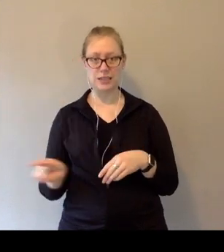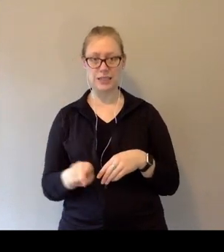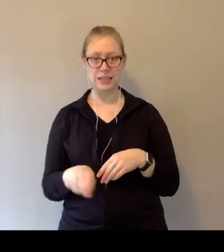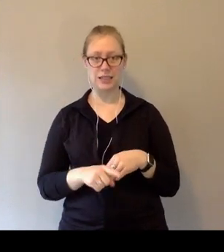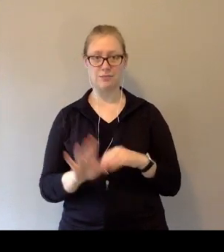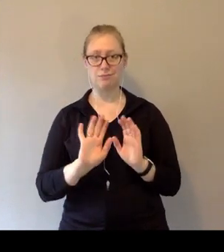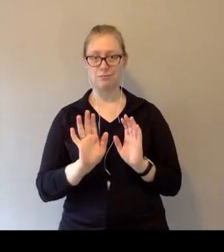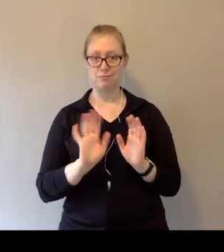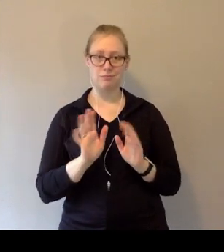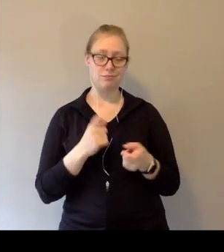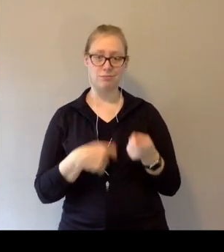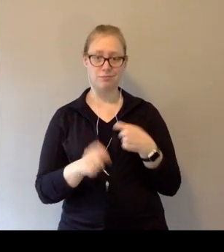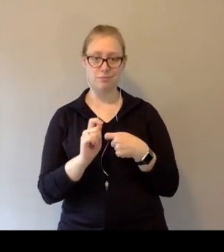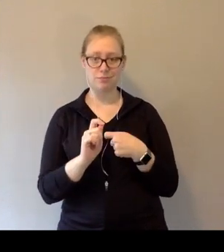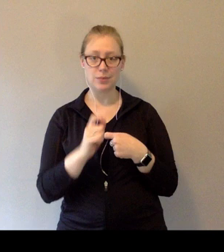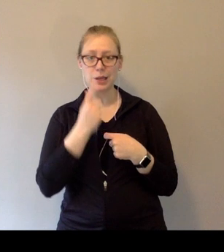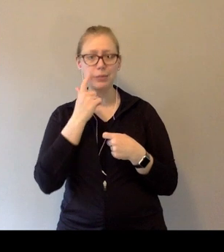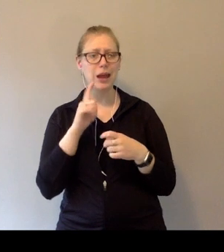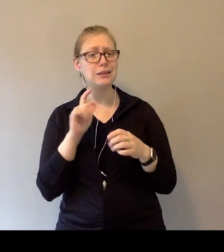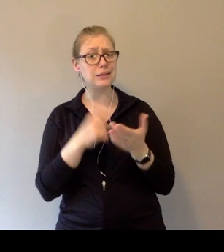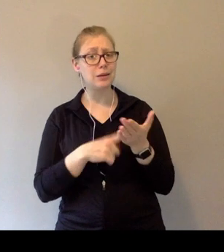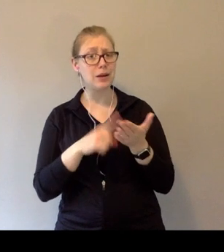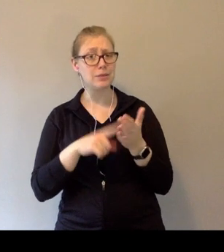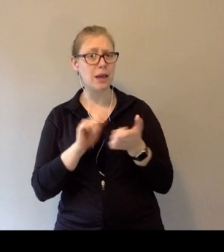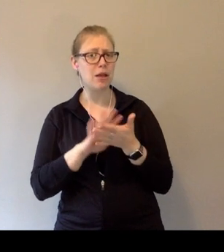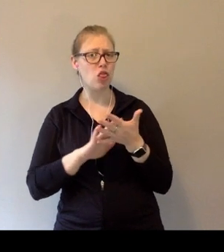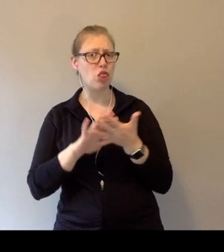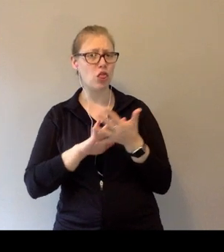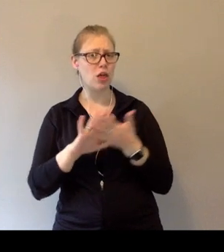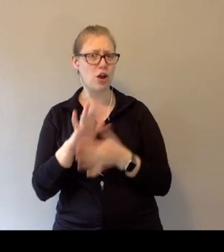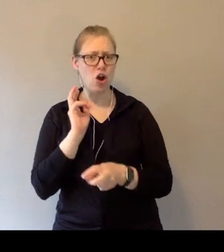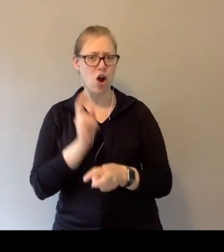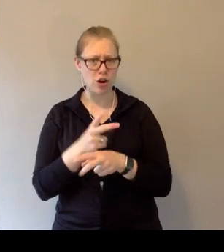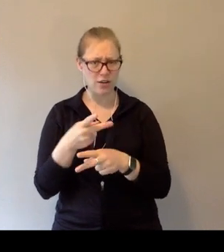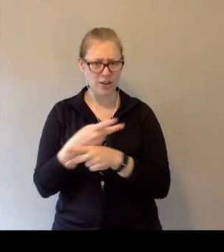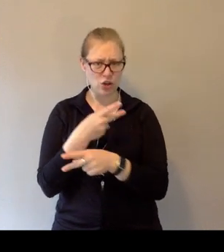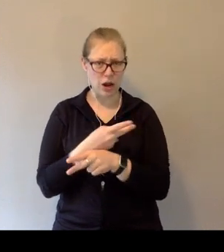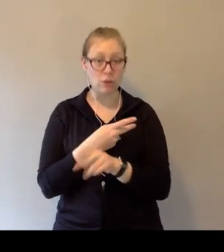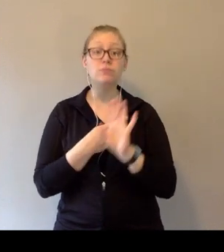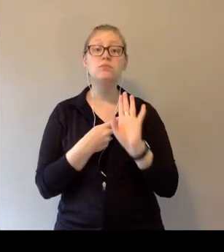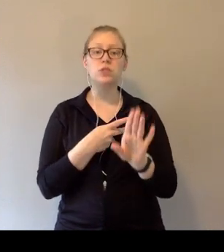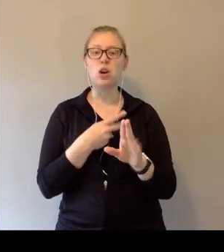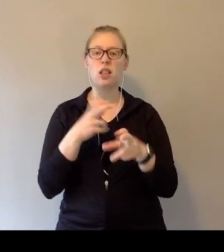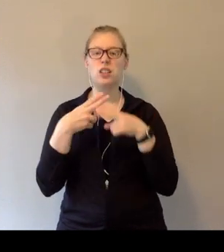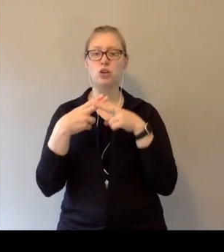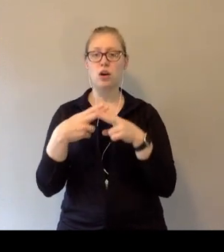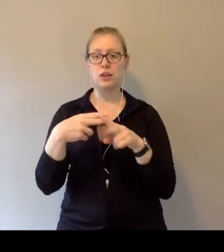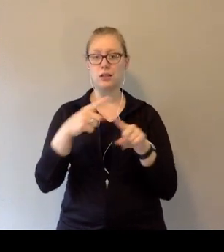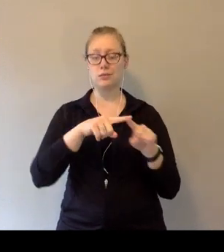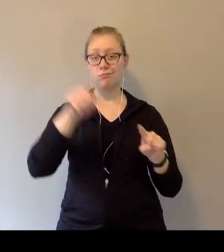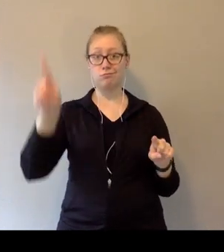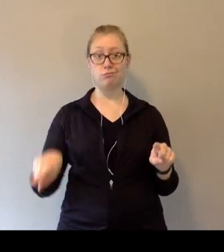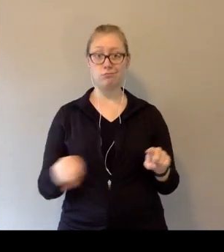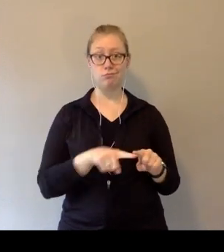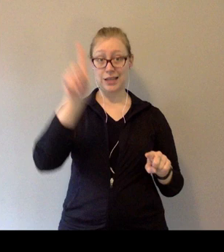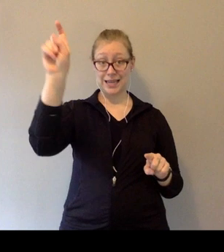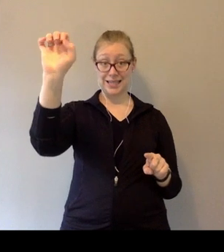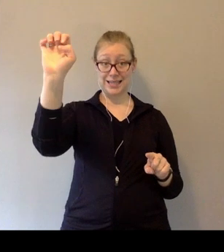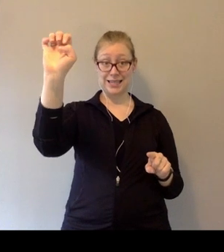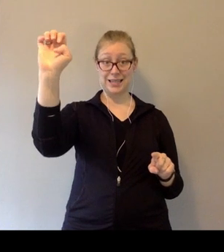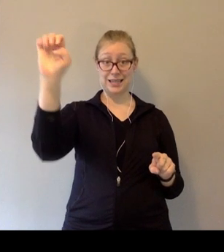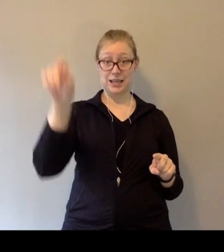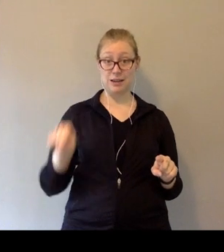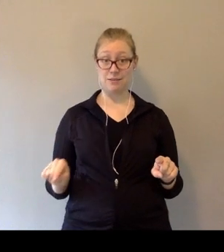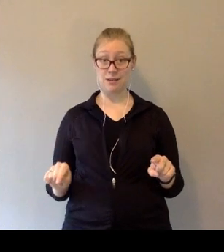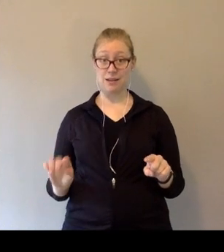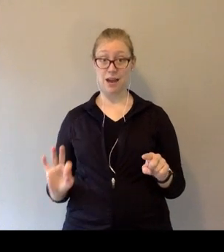that because it it can be ambiguous sometimes. The meaning is hard to remember. So let's call this E and this F,